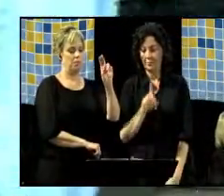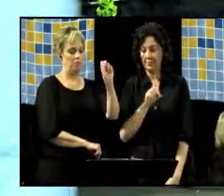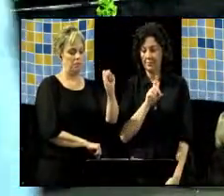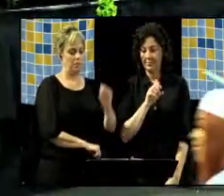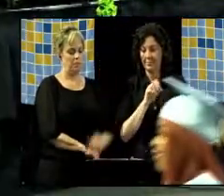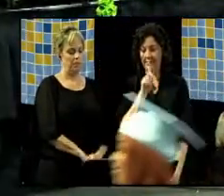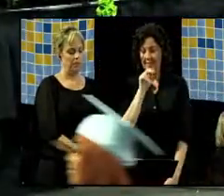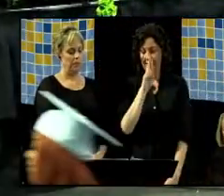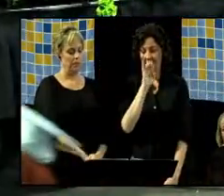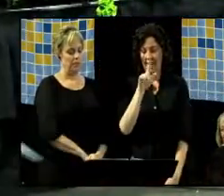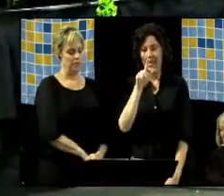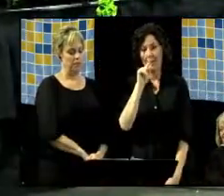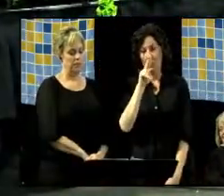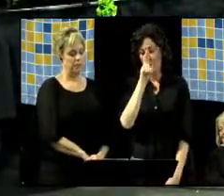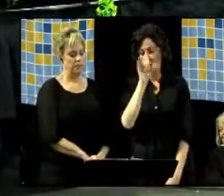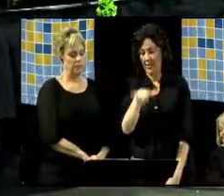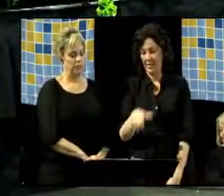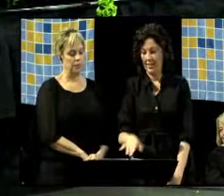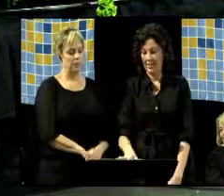Daniel Omarion Tony,